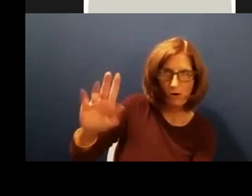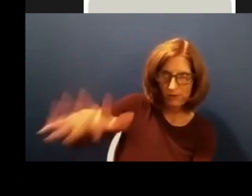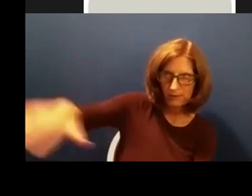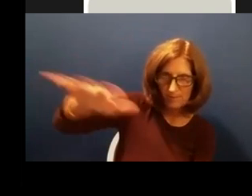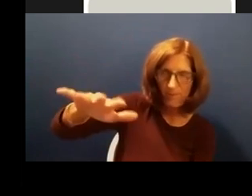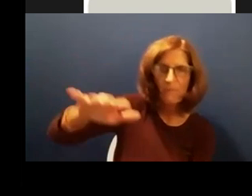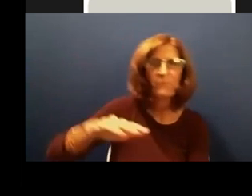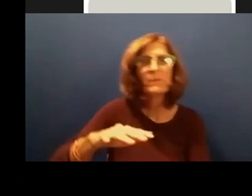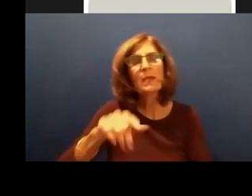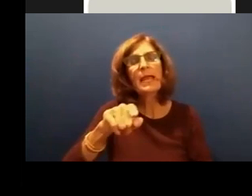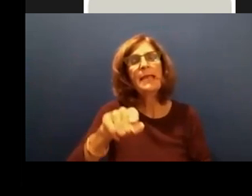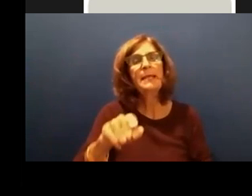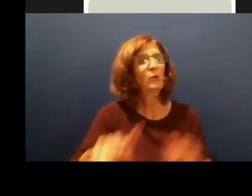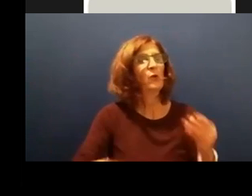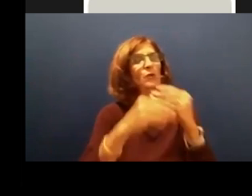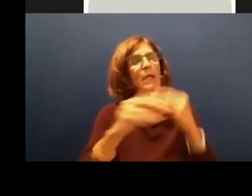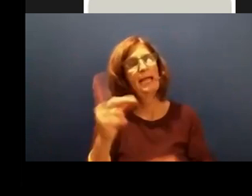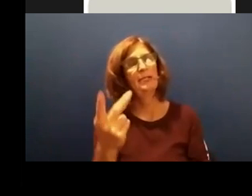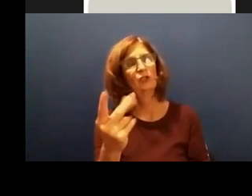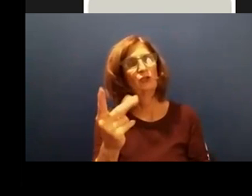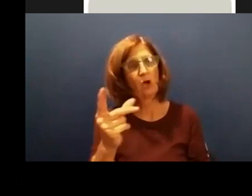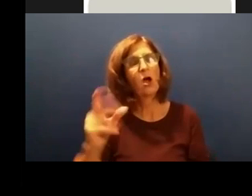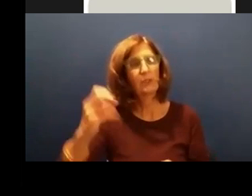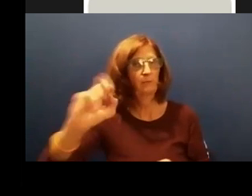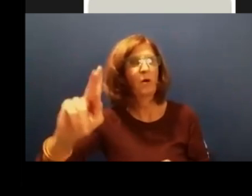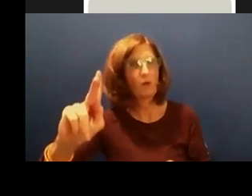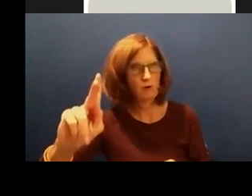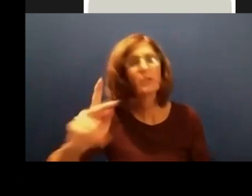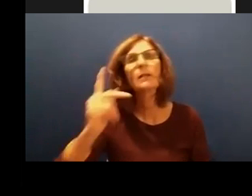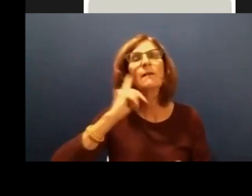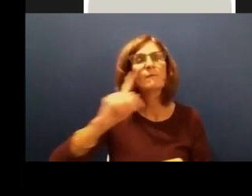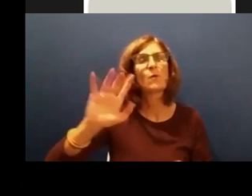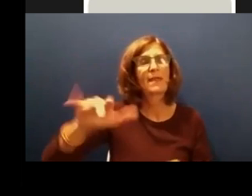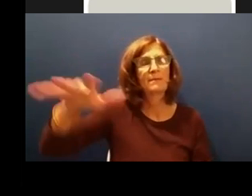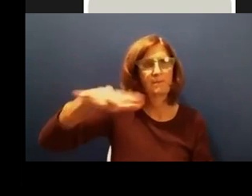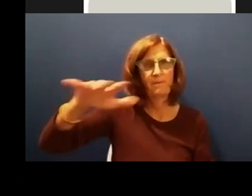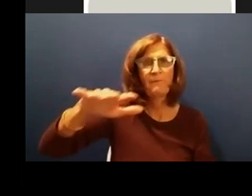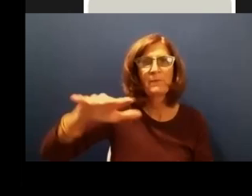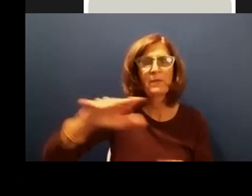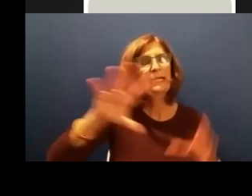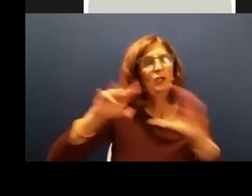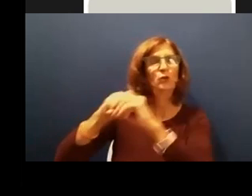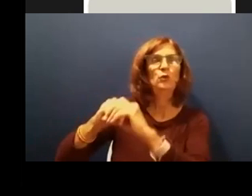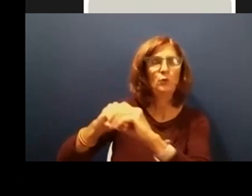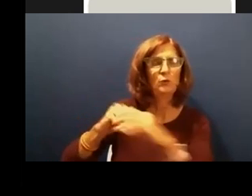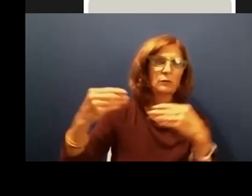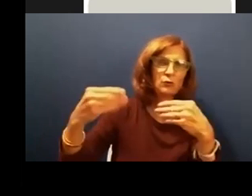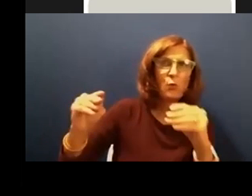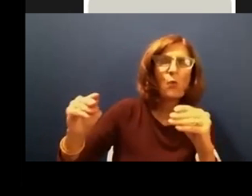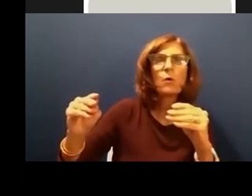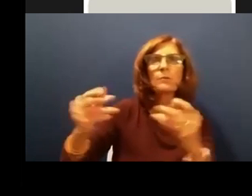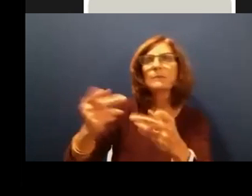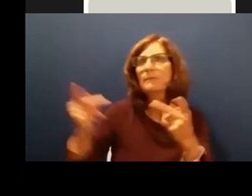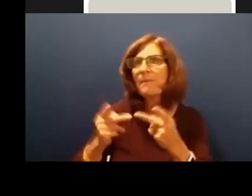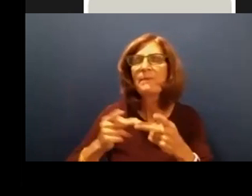we'll be putting the dog park in on Tunnel Park as well. That includes a vendor space and free space for local residents to bring